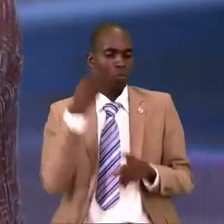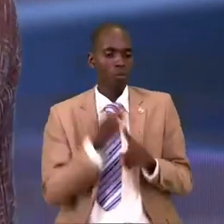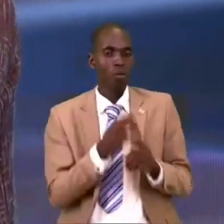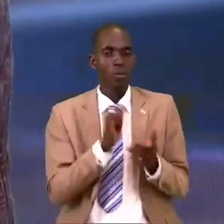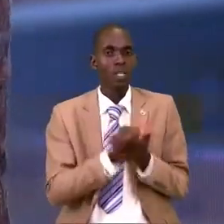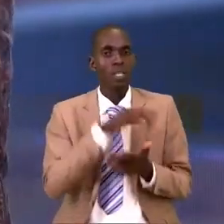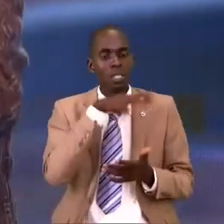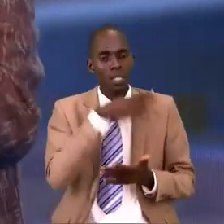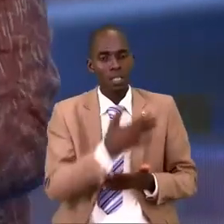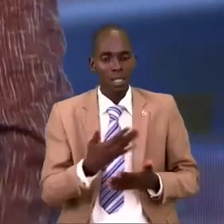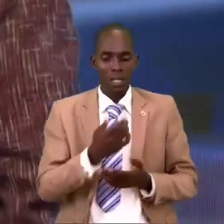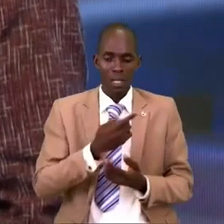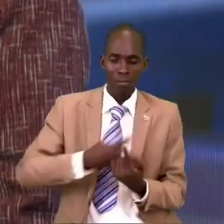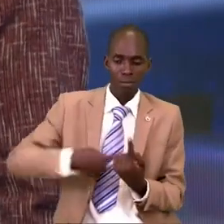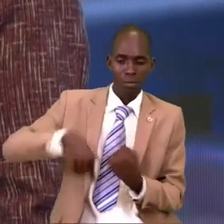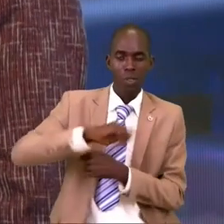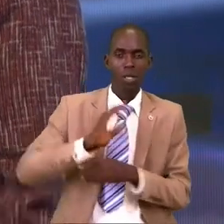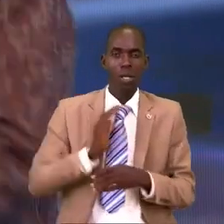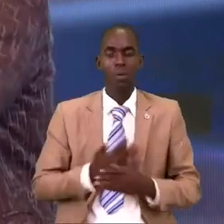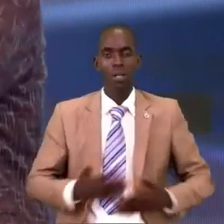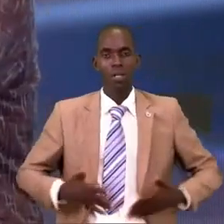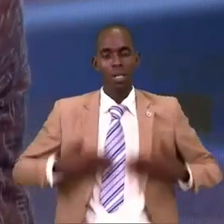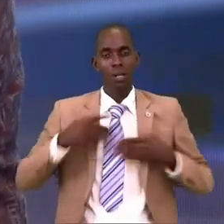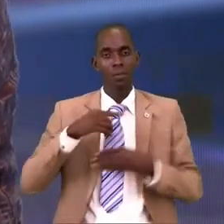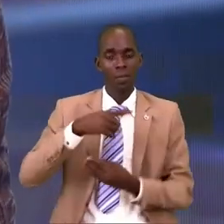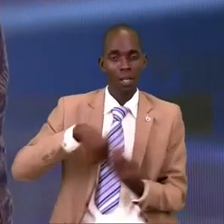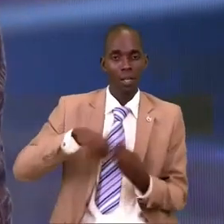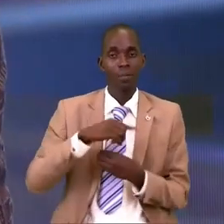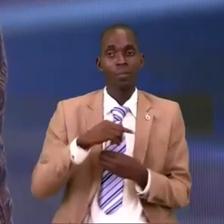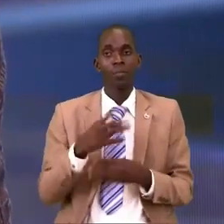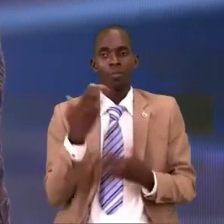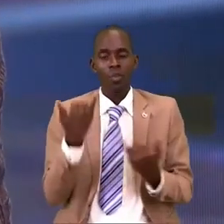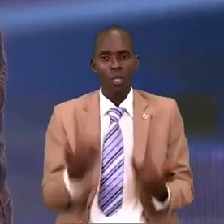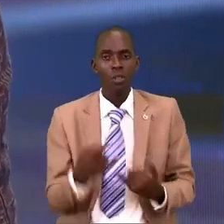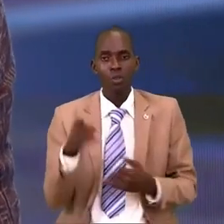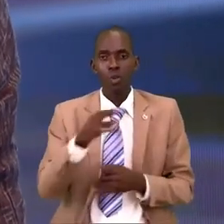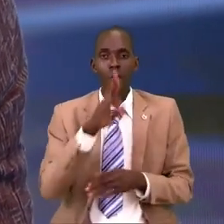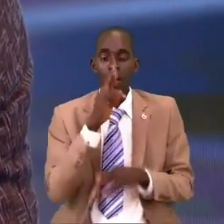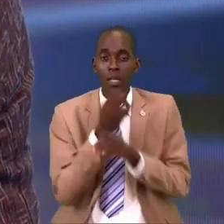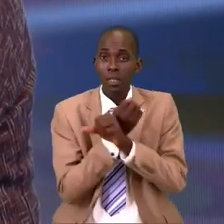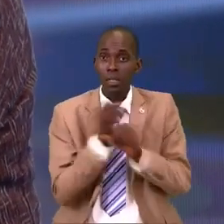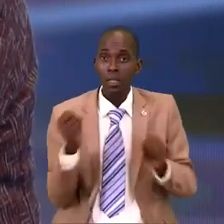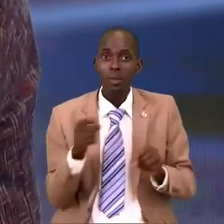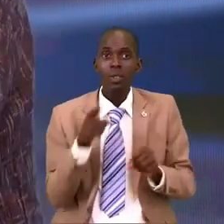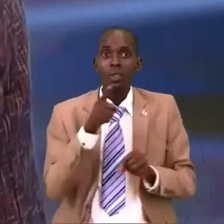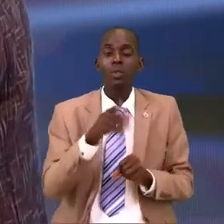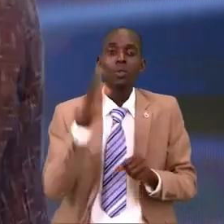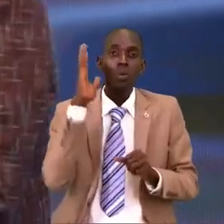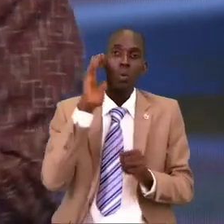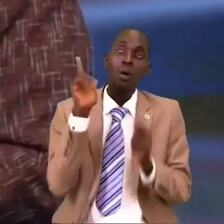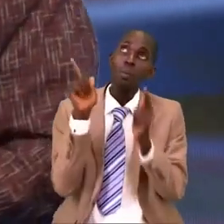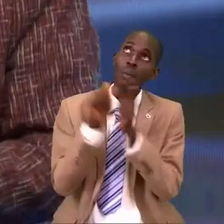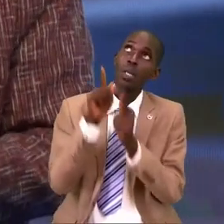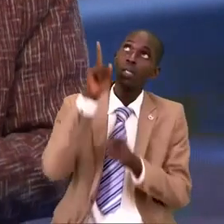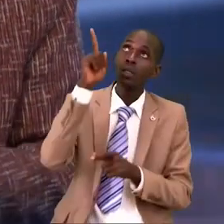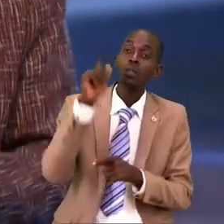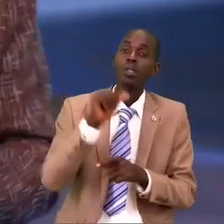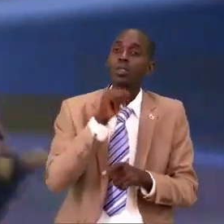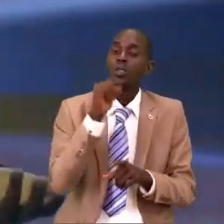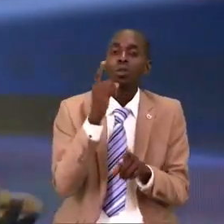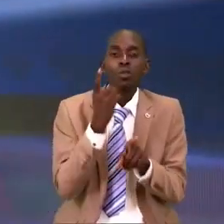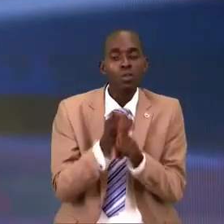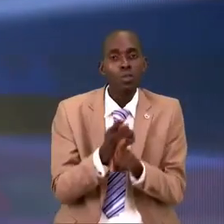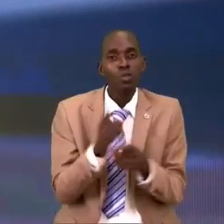only partial salvation. I was smoking 3 packets of cigarettes before. Now